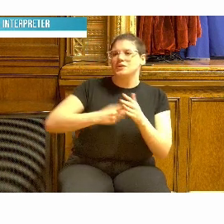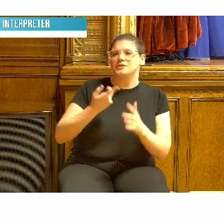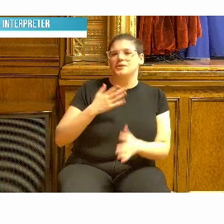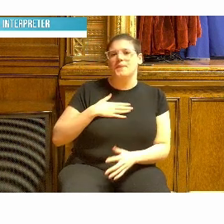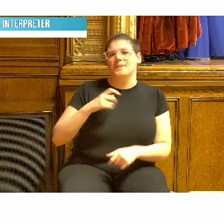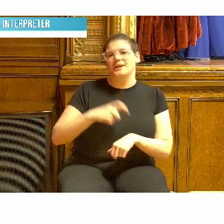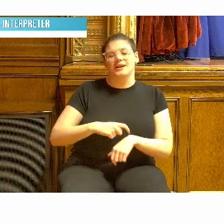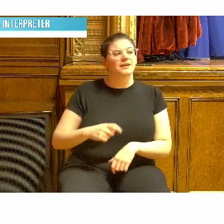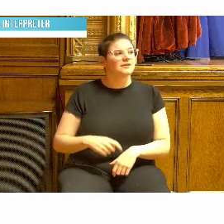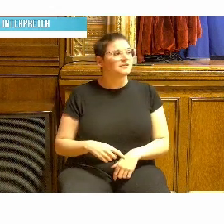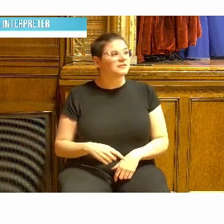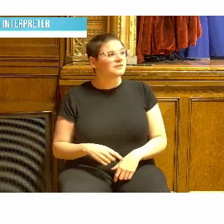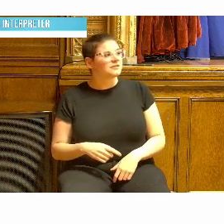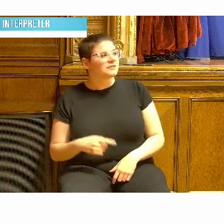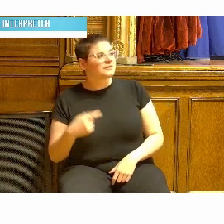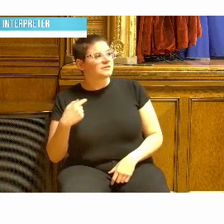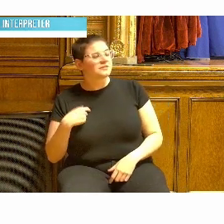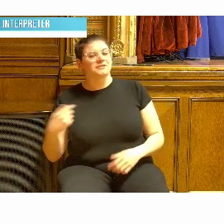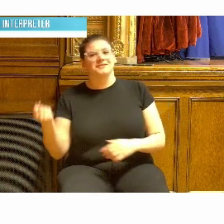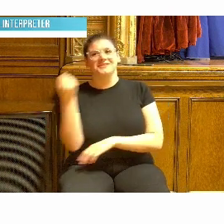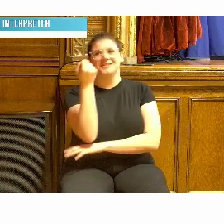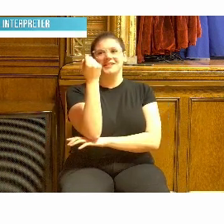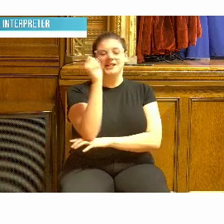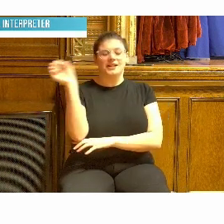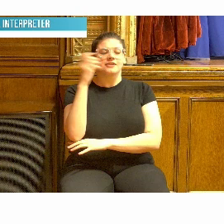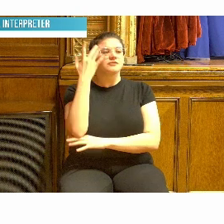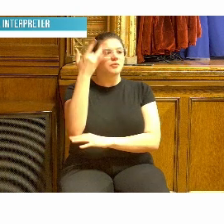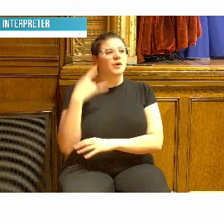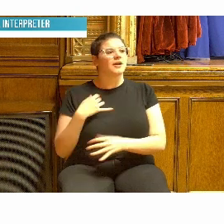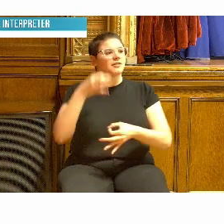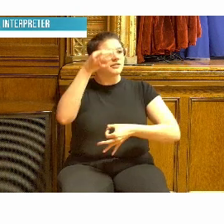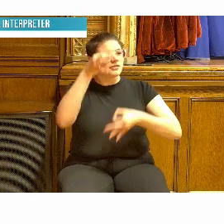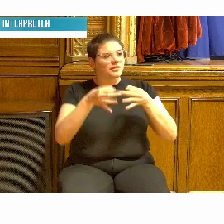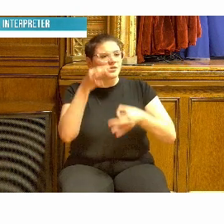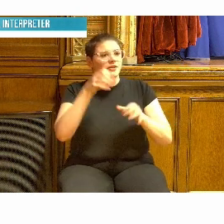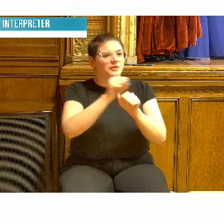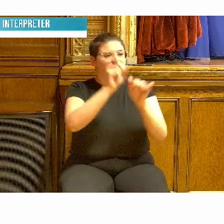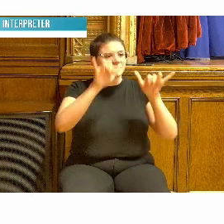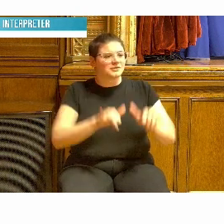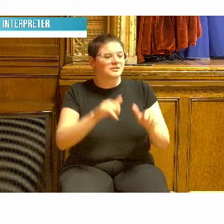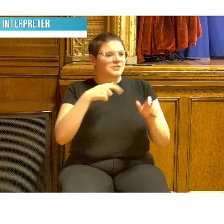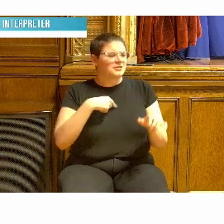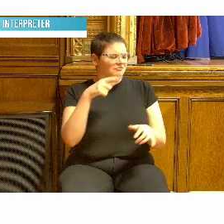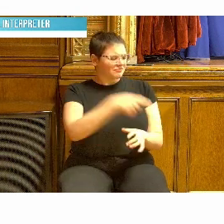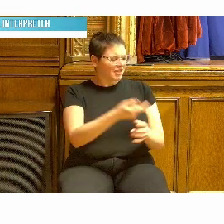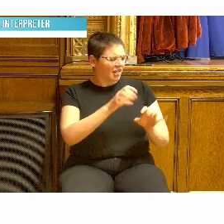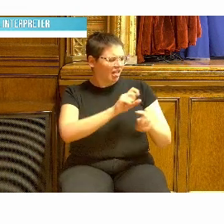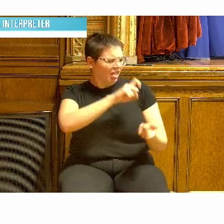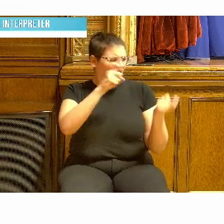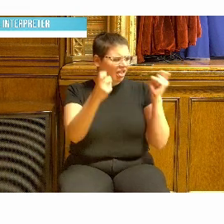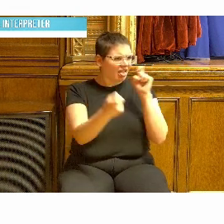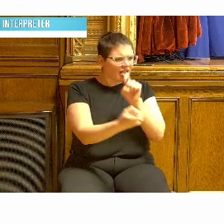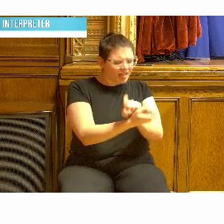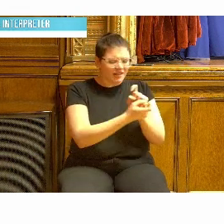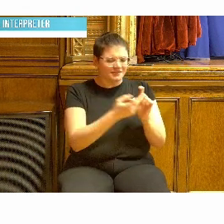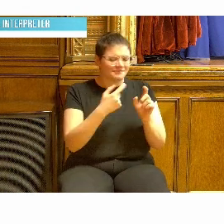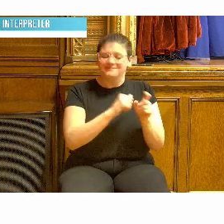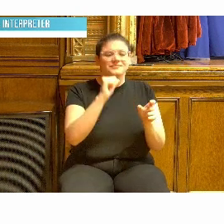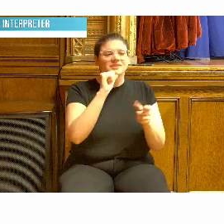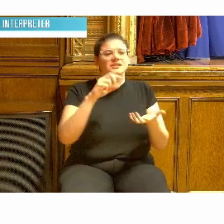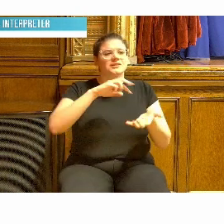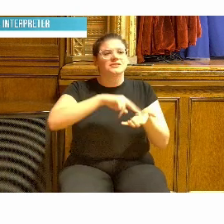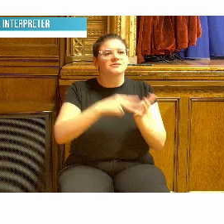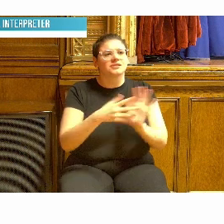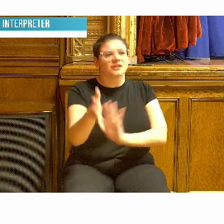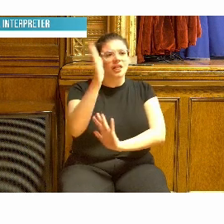right. Activism because the court system and the auction block. Bail reform got us torn, but don't turn back the clock. All the inmates black